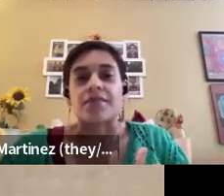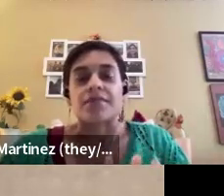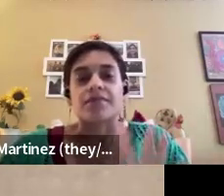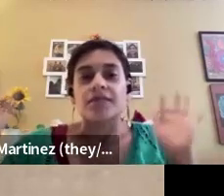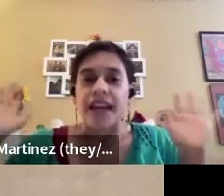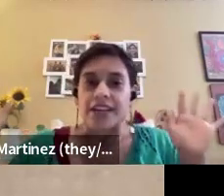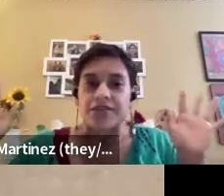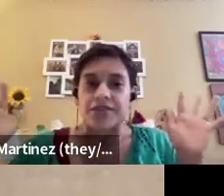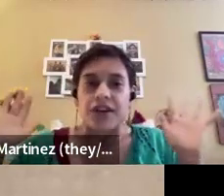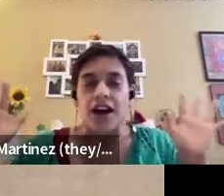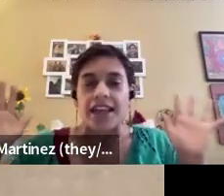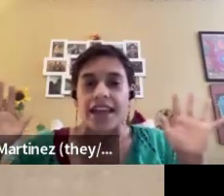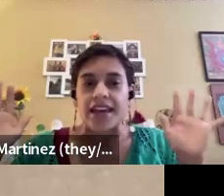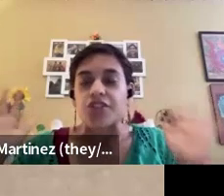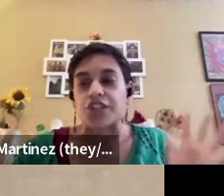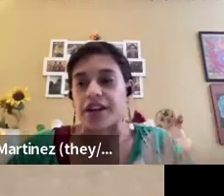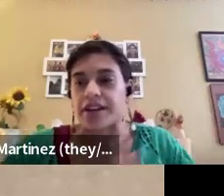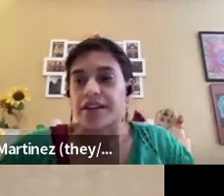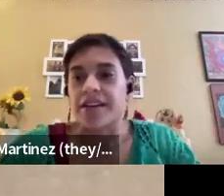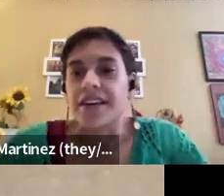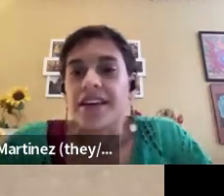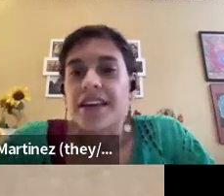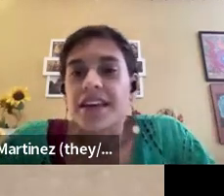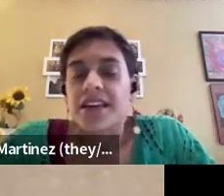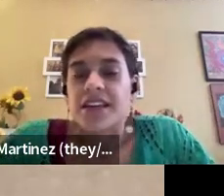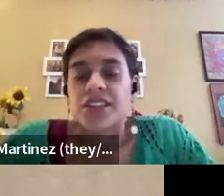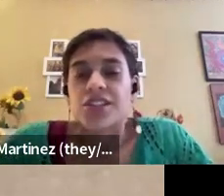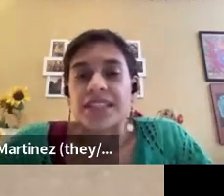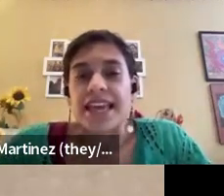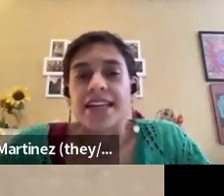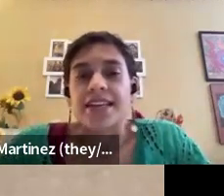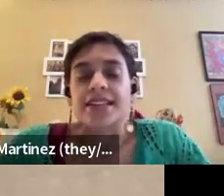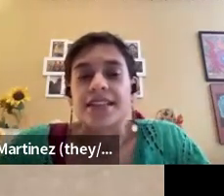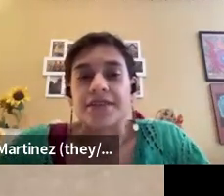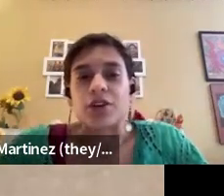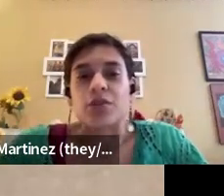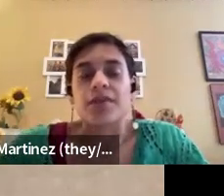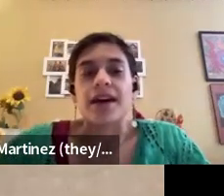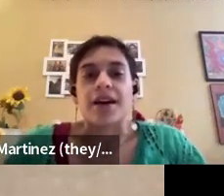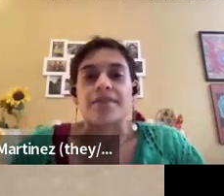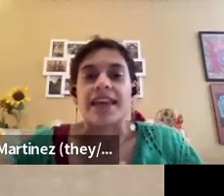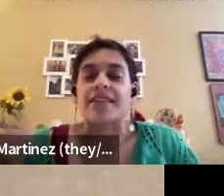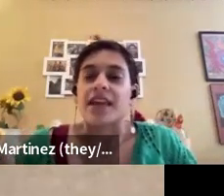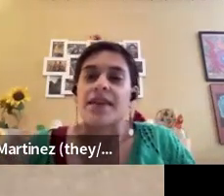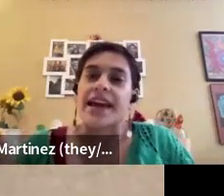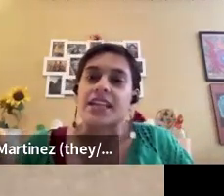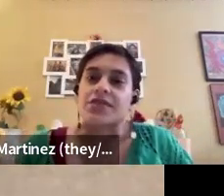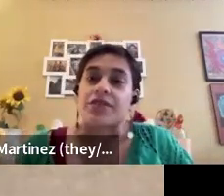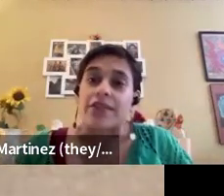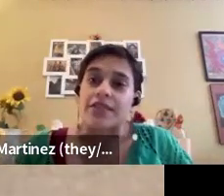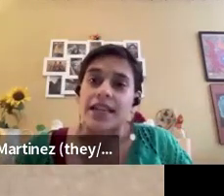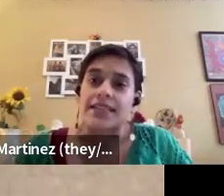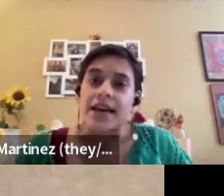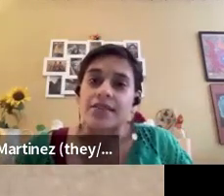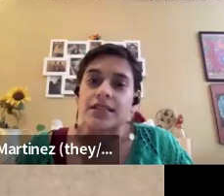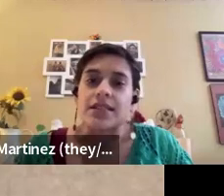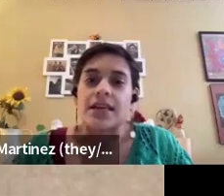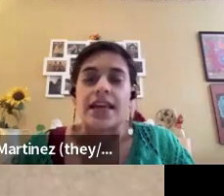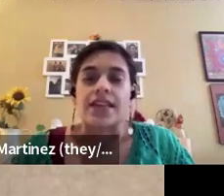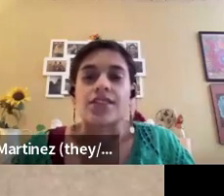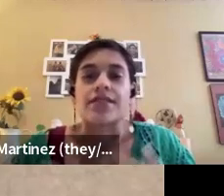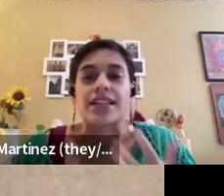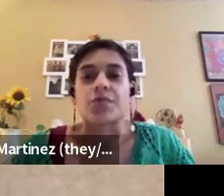it's kind of on a tree trunk. So cicadas in the film, they make kind of a rattlesnake